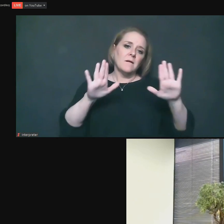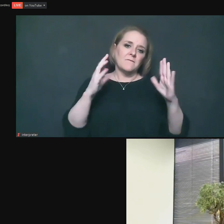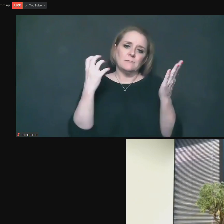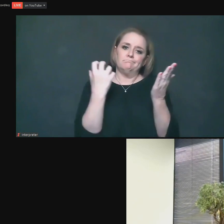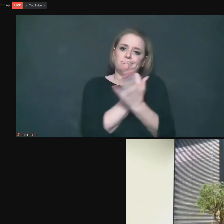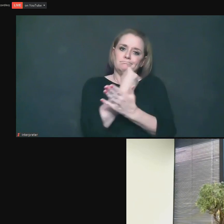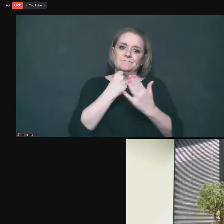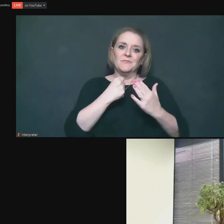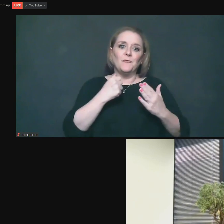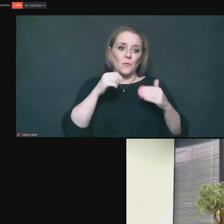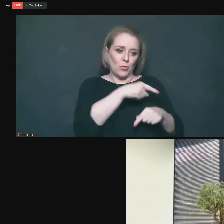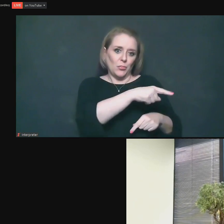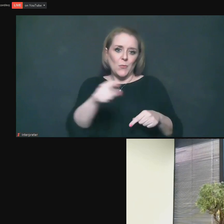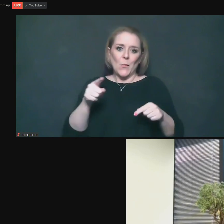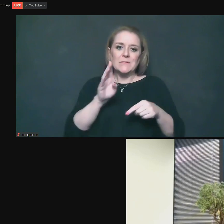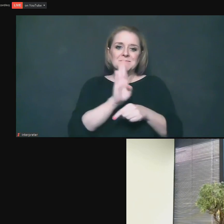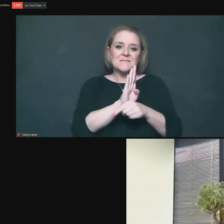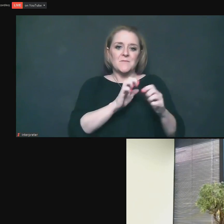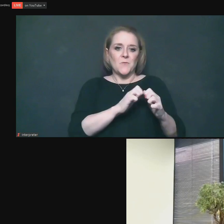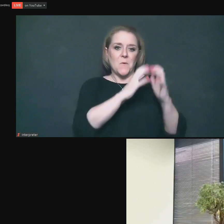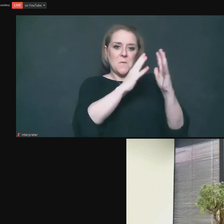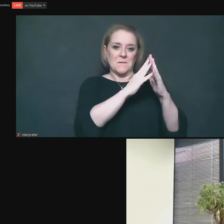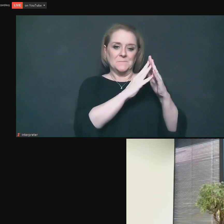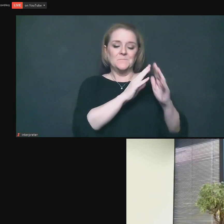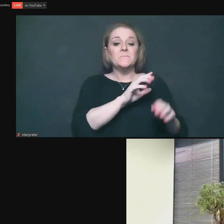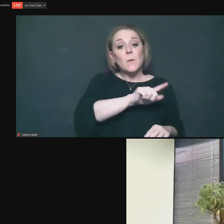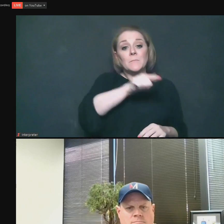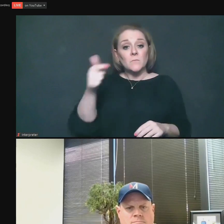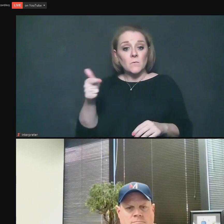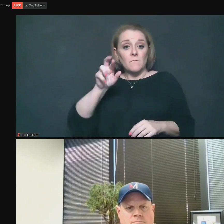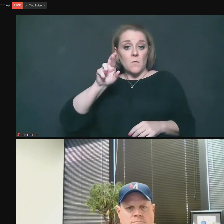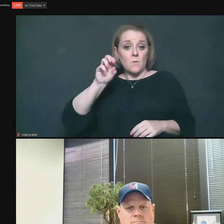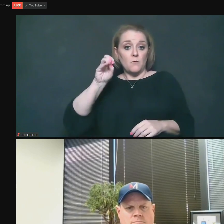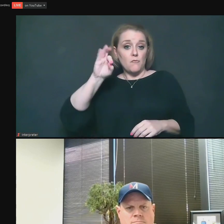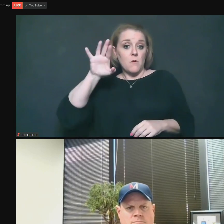So with that, I'm going to hand it off to Robert Taylor.